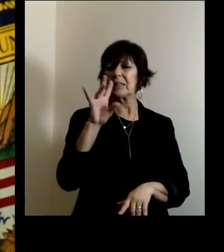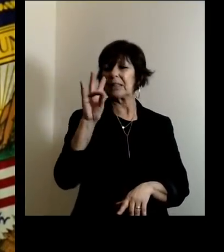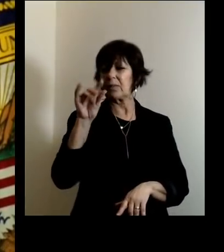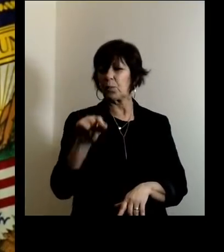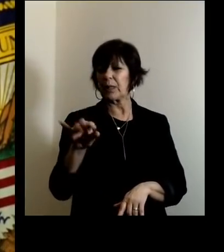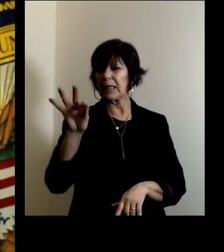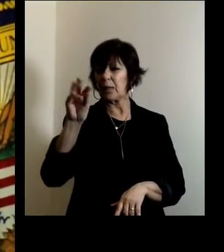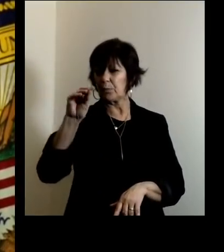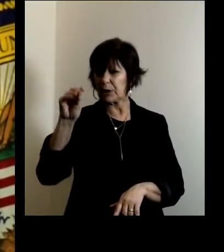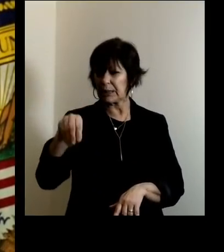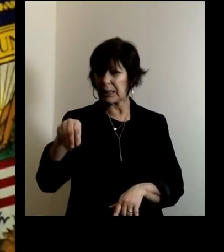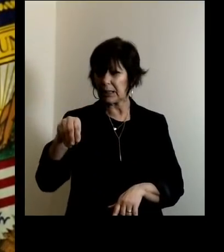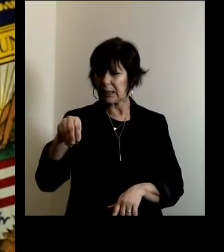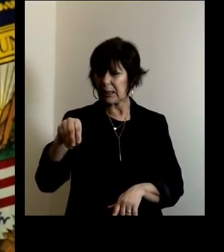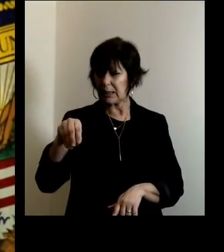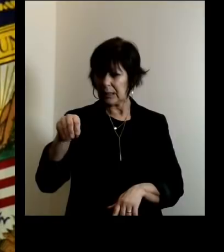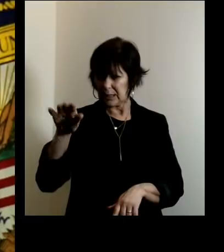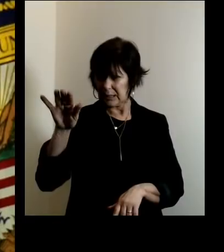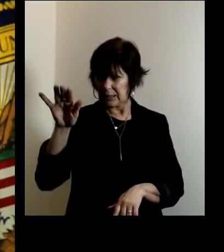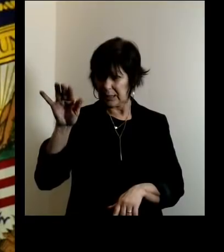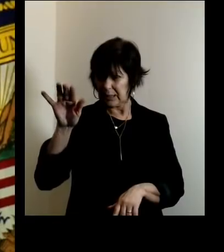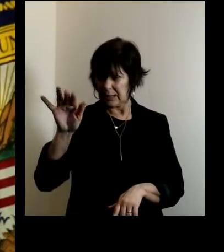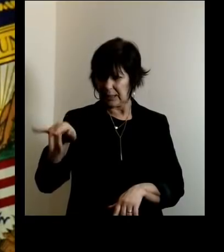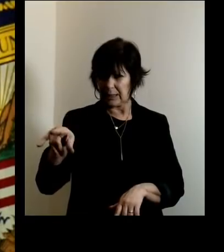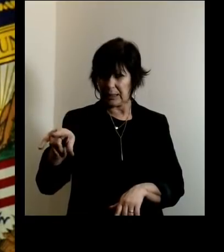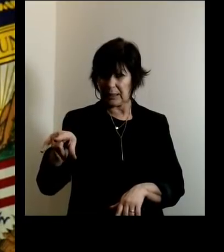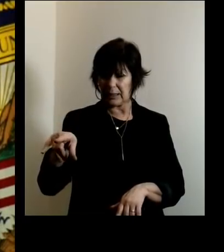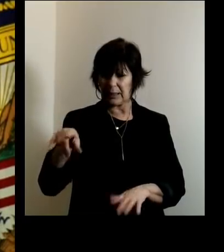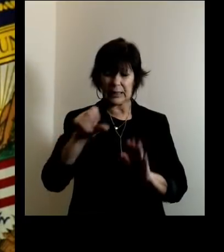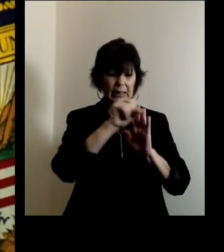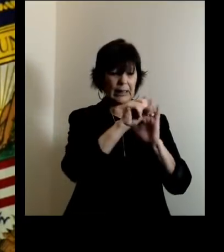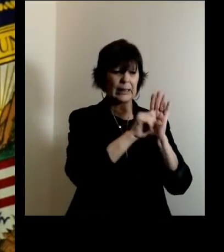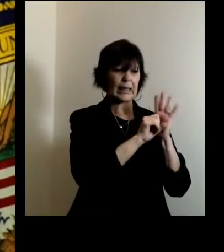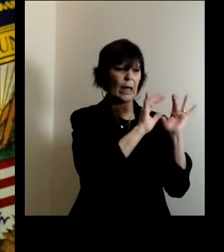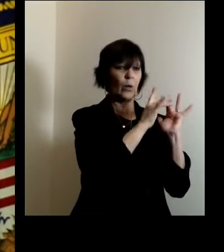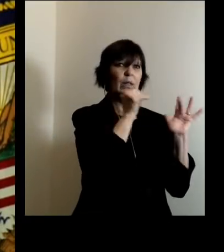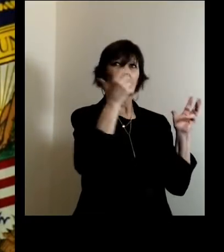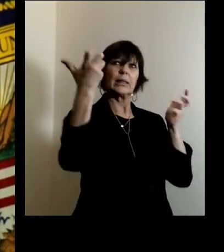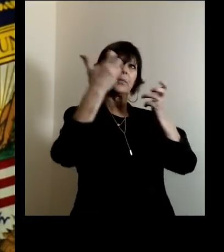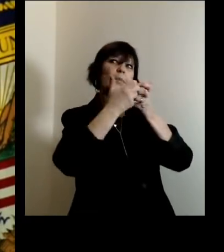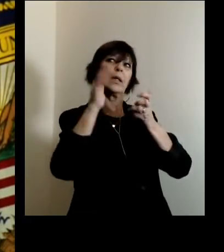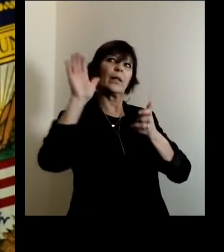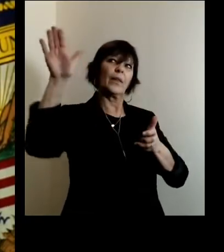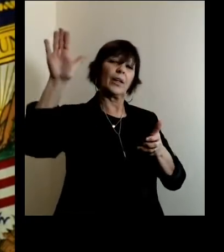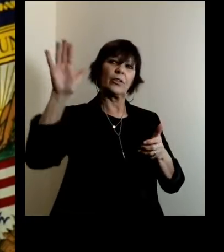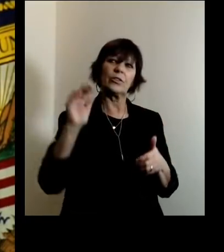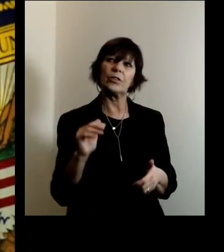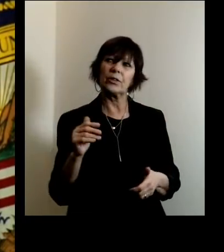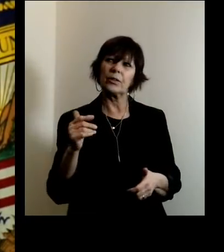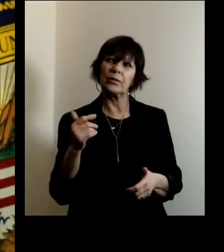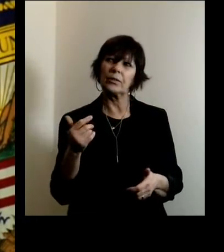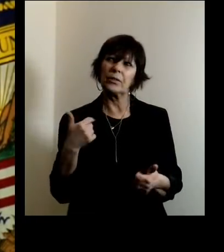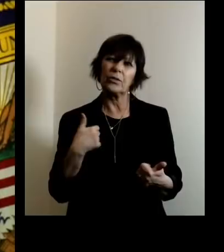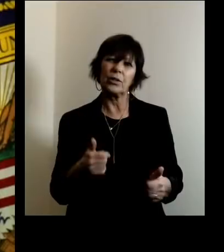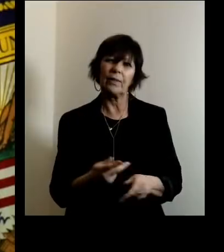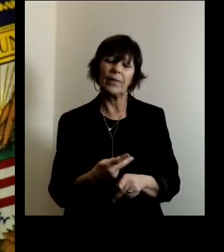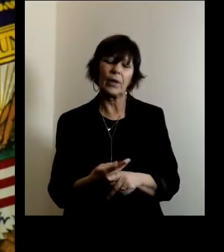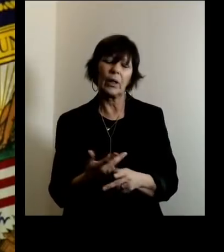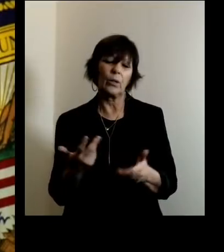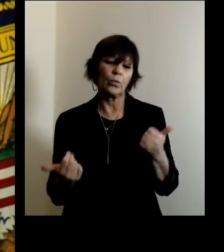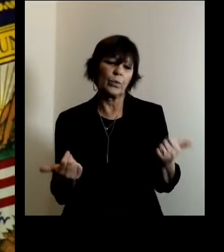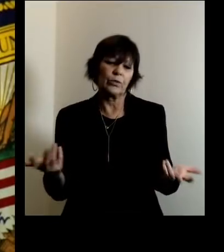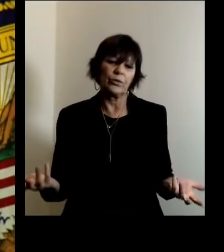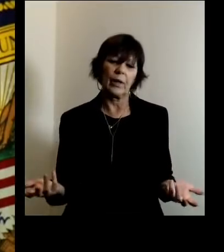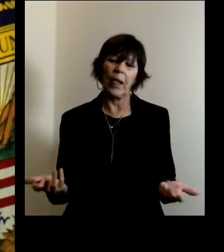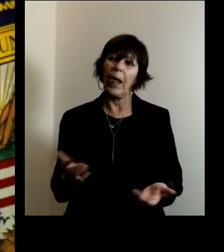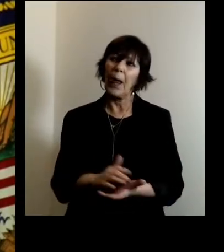7.9%. I'm looking at the state website right now, and that doesn't match up with the state's numbers, and I'm just trying to figure out which one is